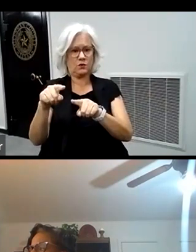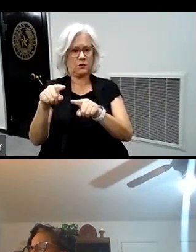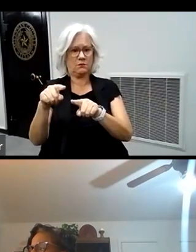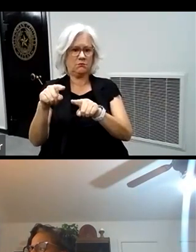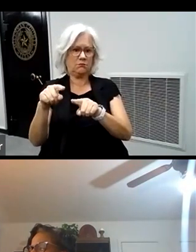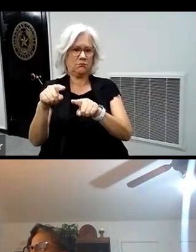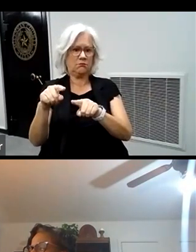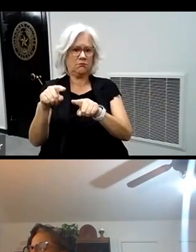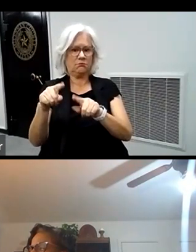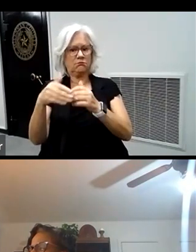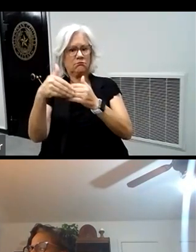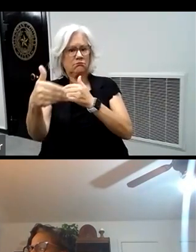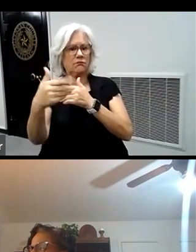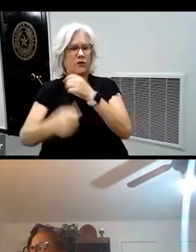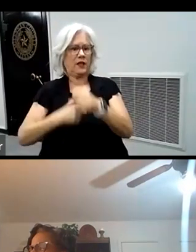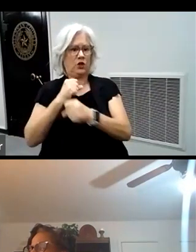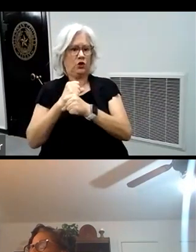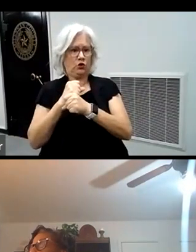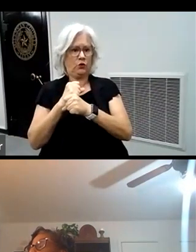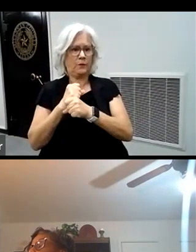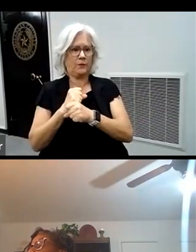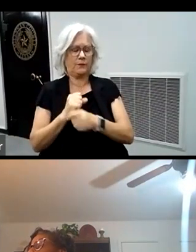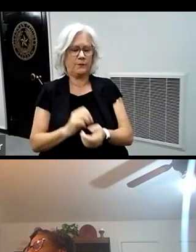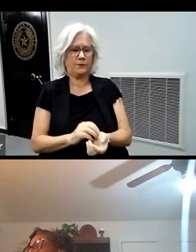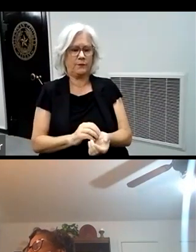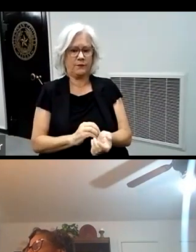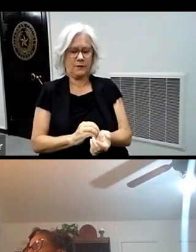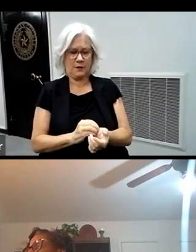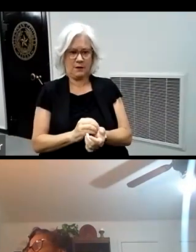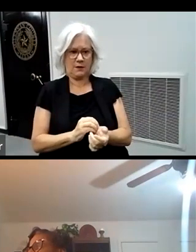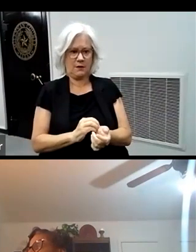expenditures for the remainder of the year.